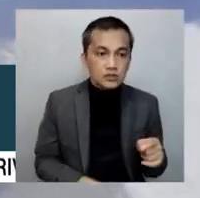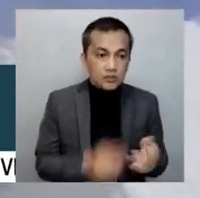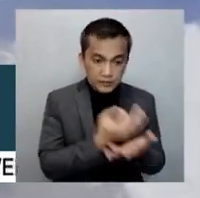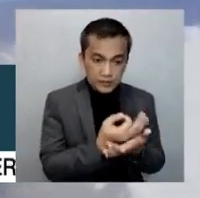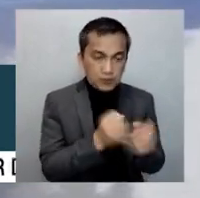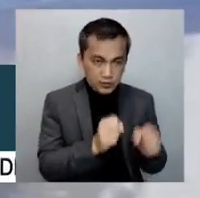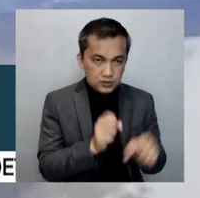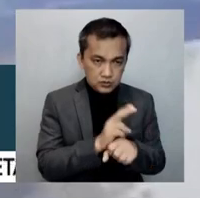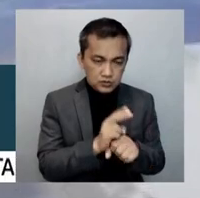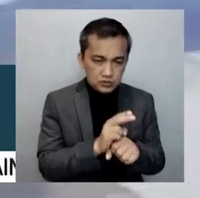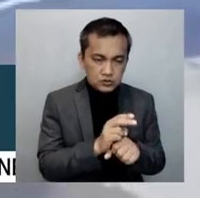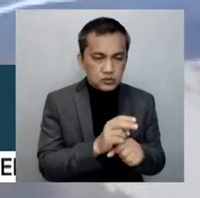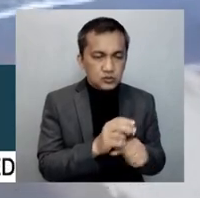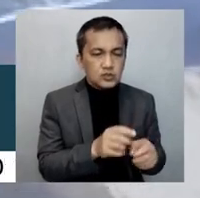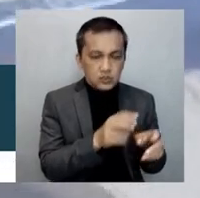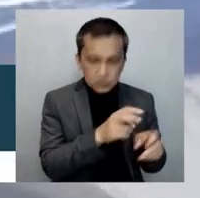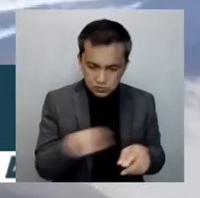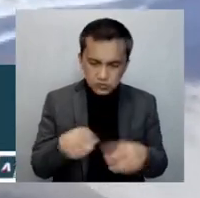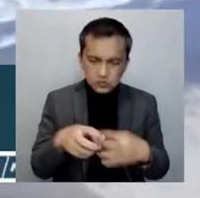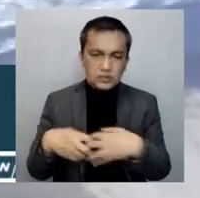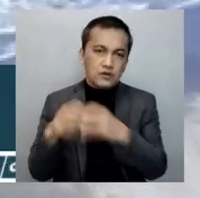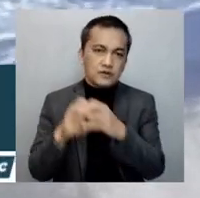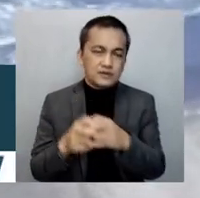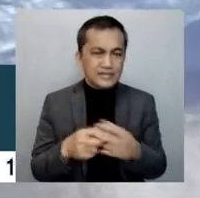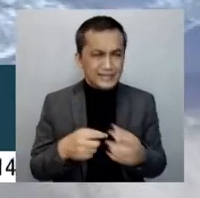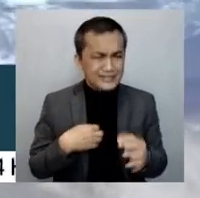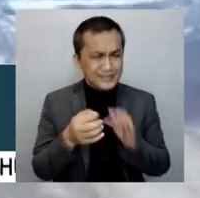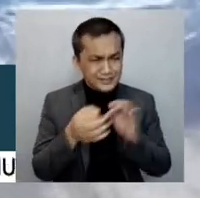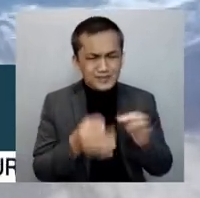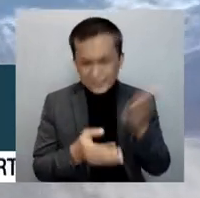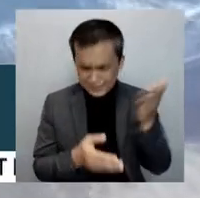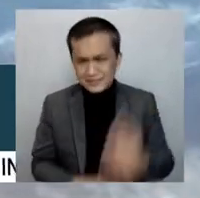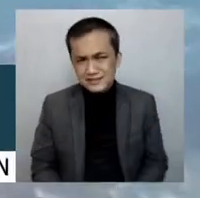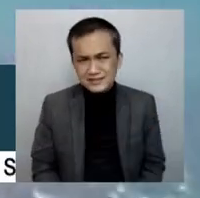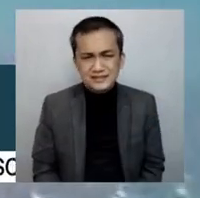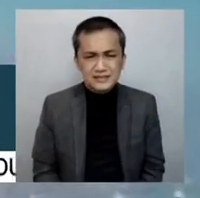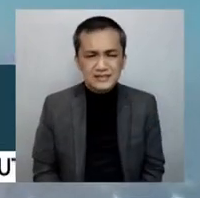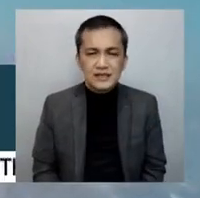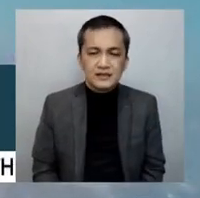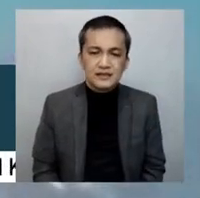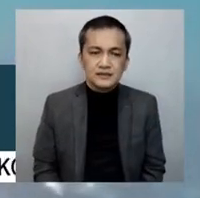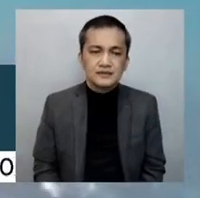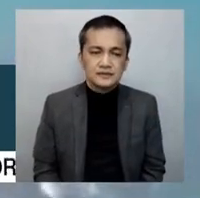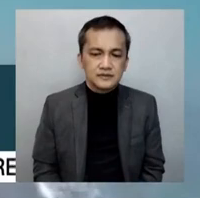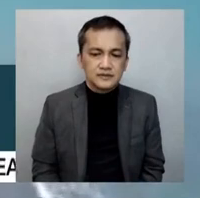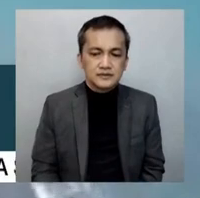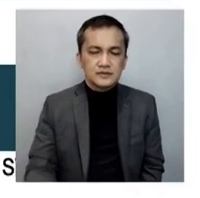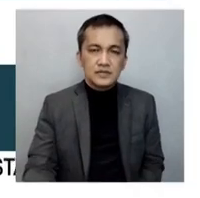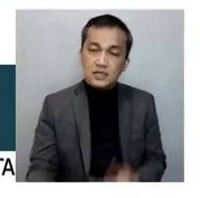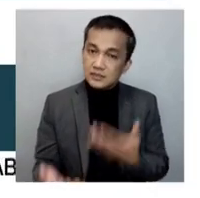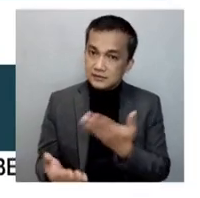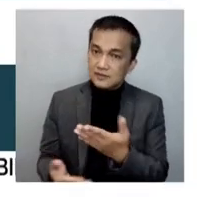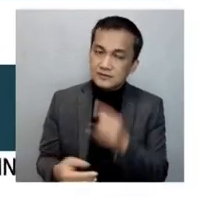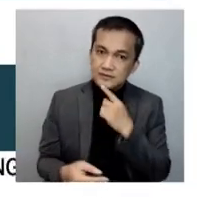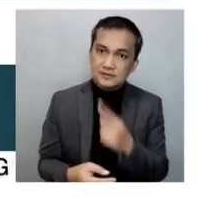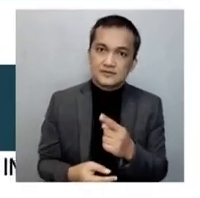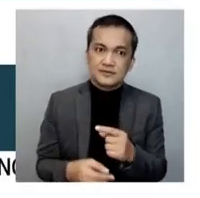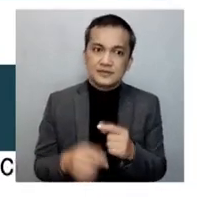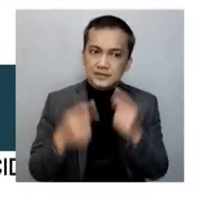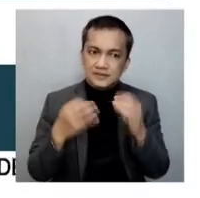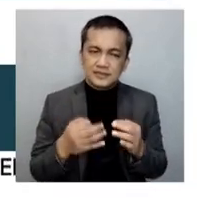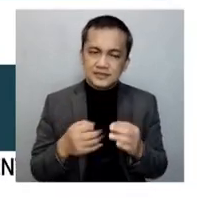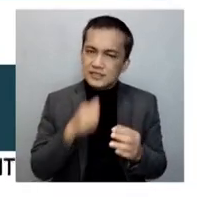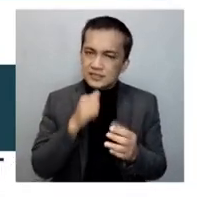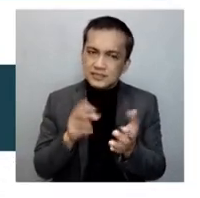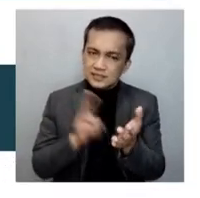to recover. That's what I explained to her several times. But now that she has decided that she's not going to sign